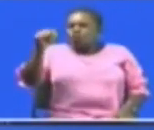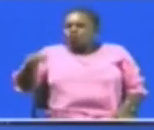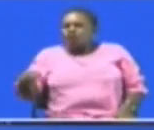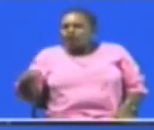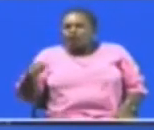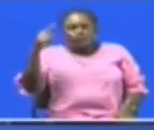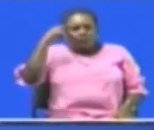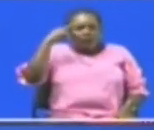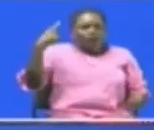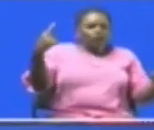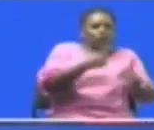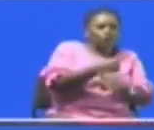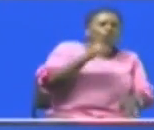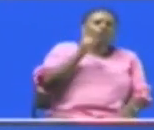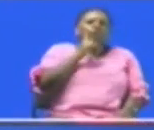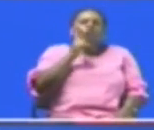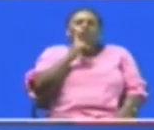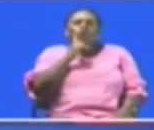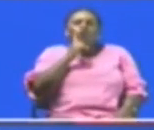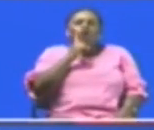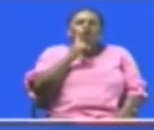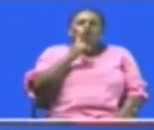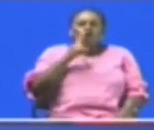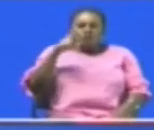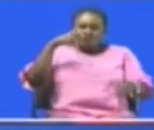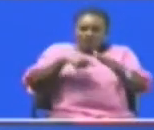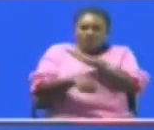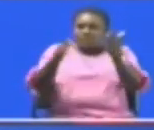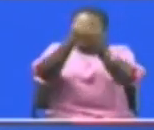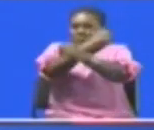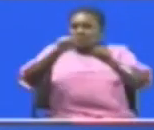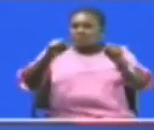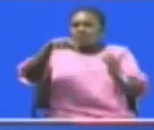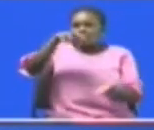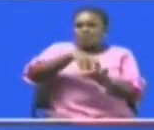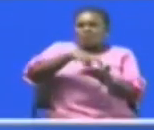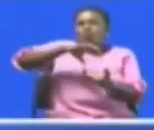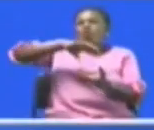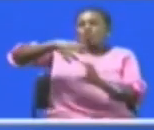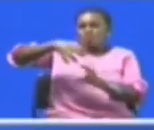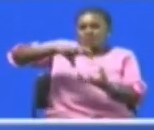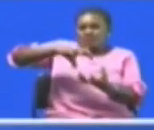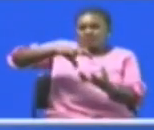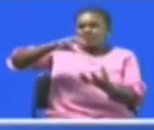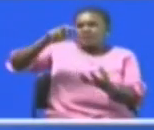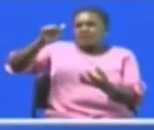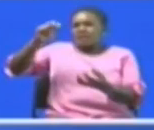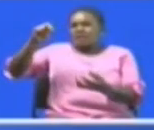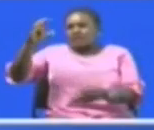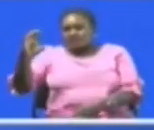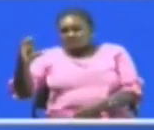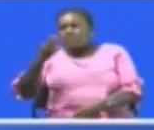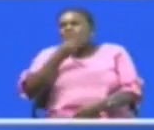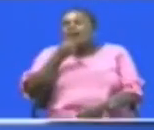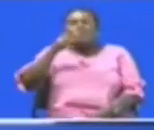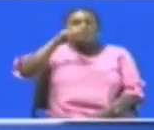leo, kesho huko kwa Joho. The entry of Oparanya into the presidential race may complicate matters for NC party leader